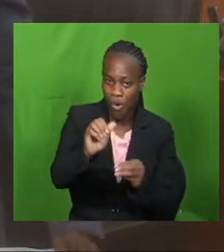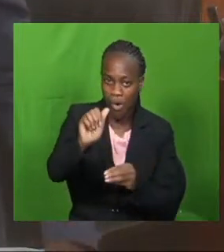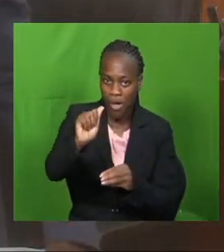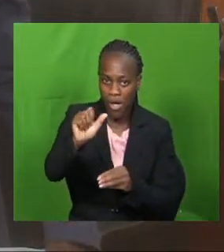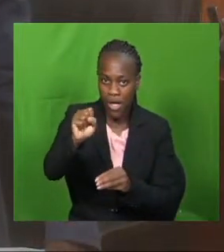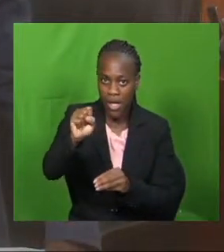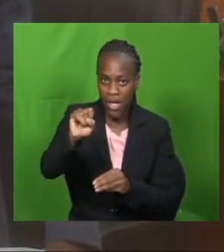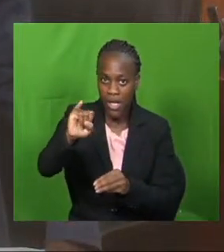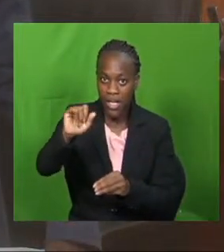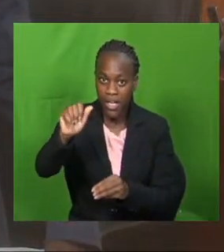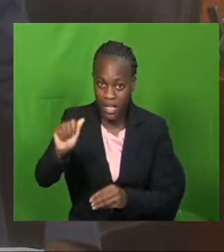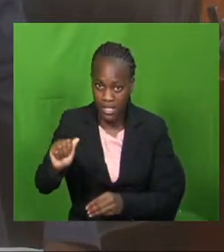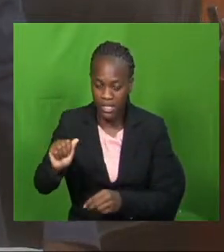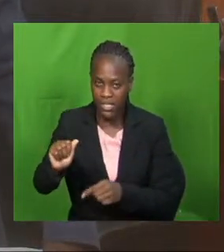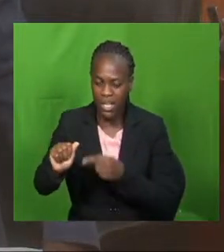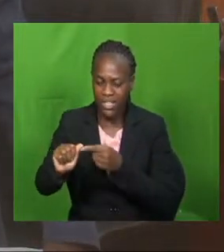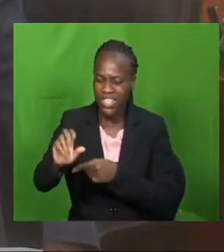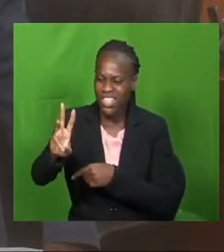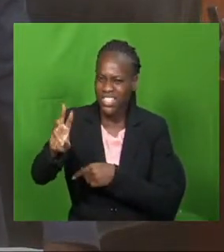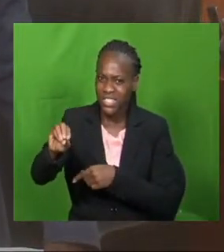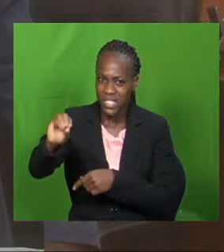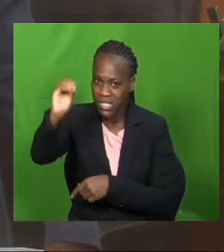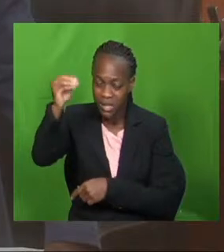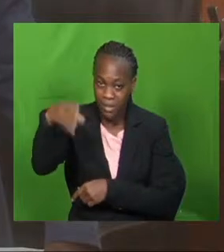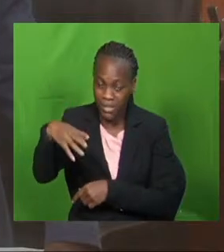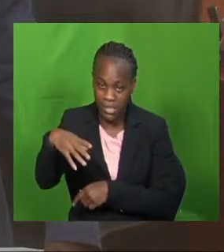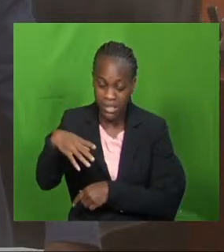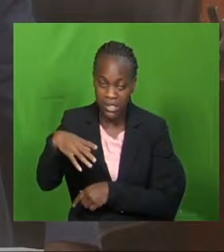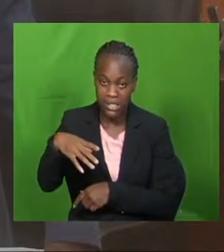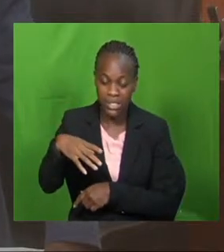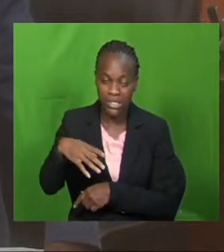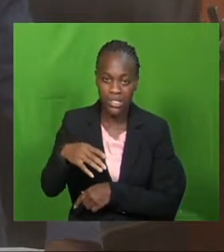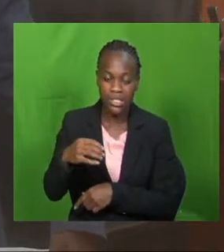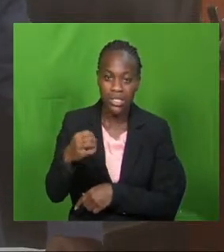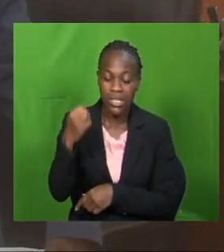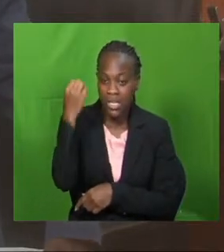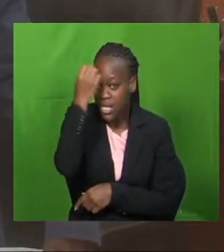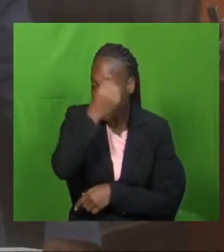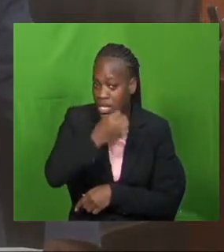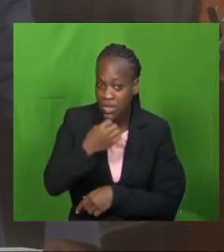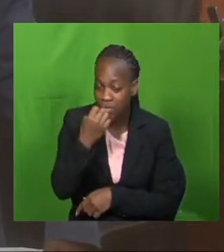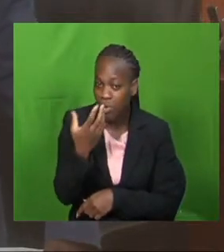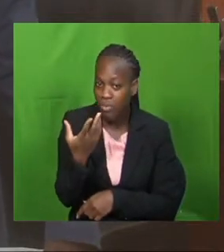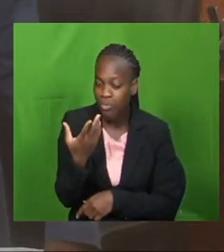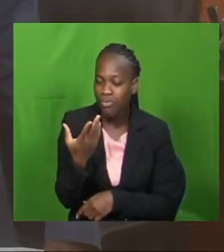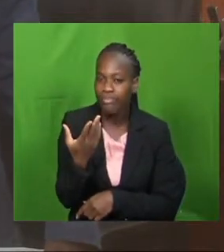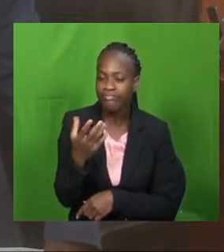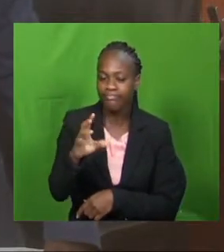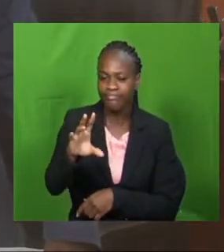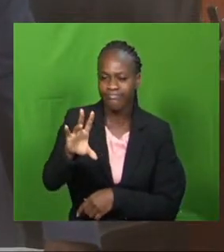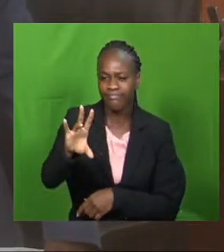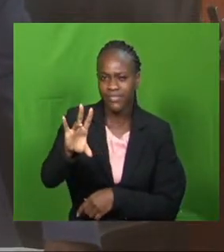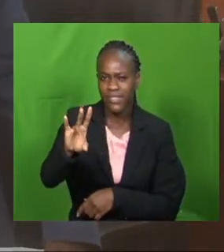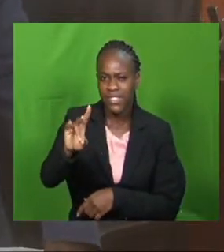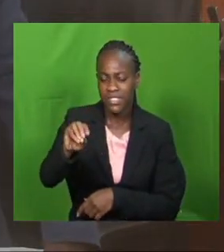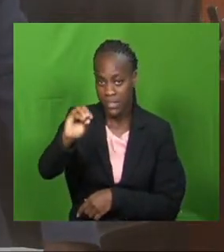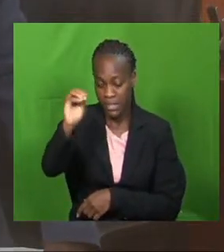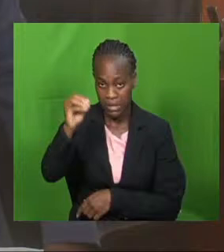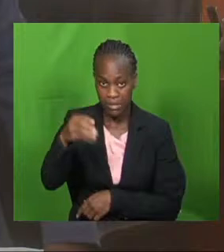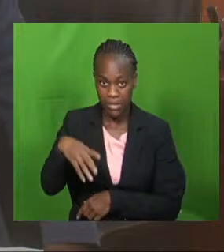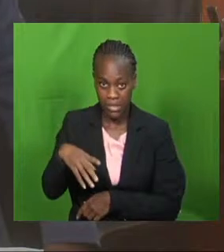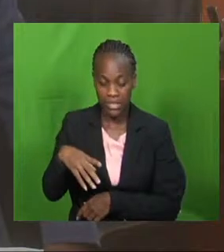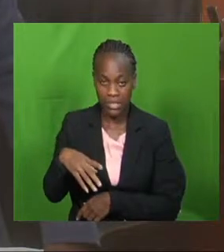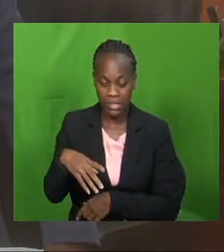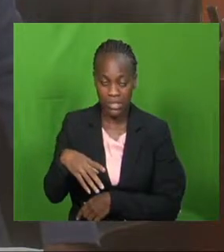intra-Asia trade is about 60%, and in Europe, intra-European trade is about 70% of the